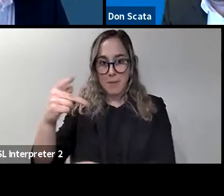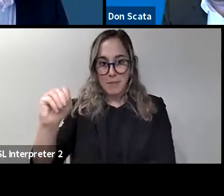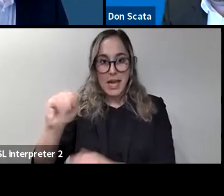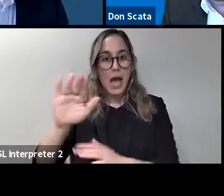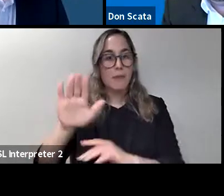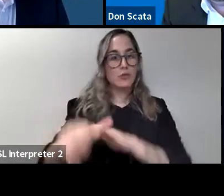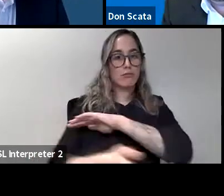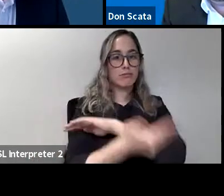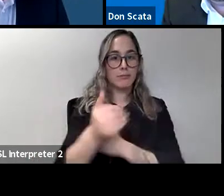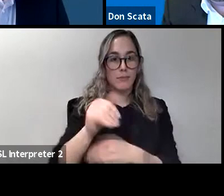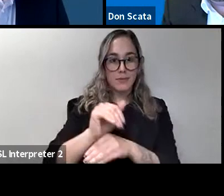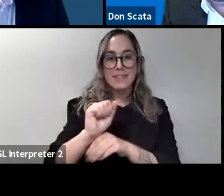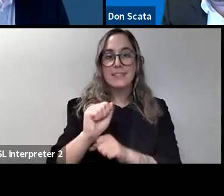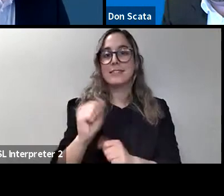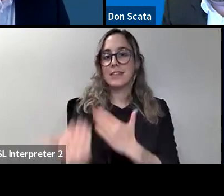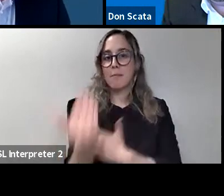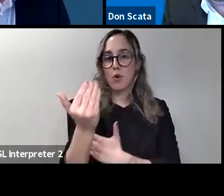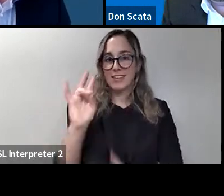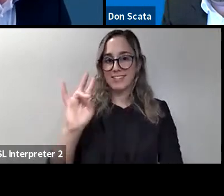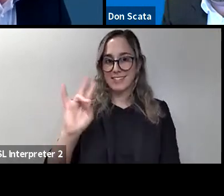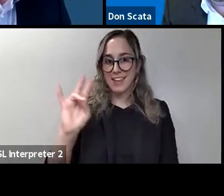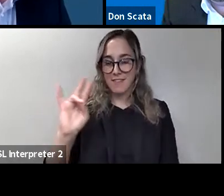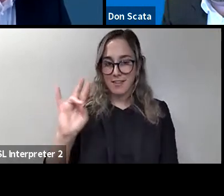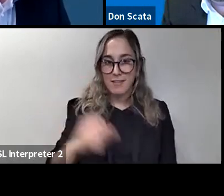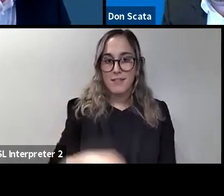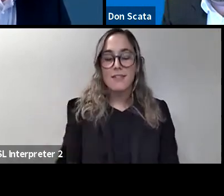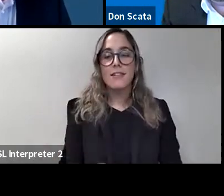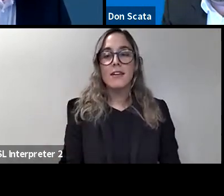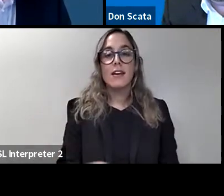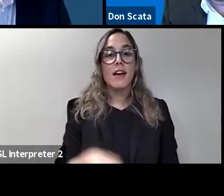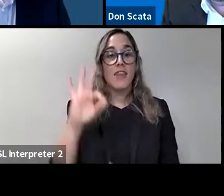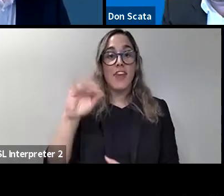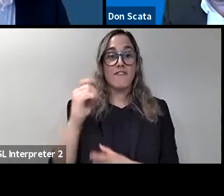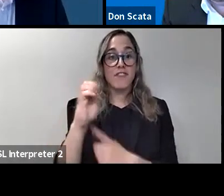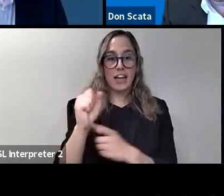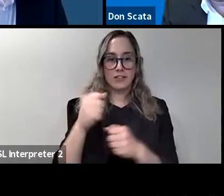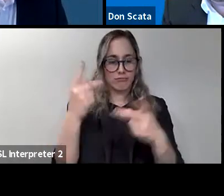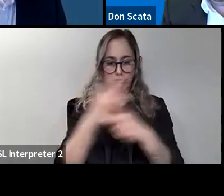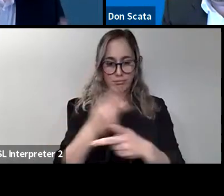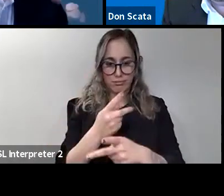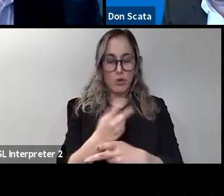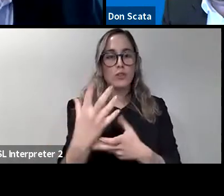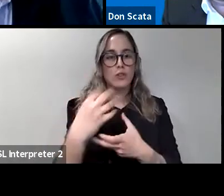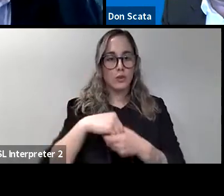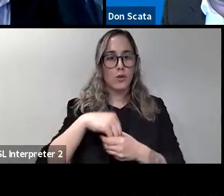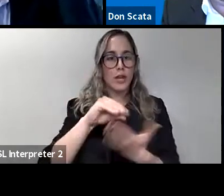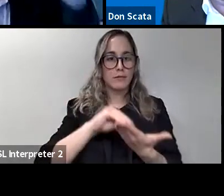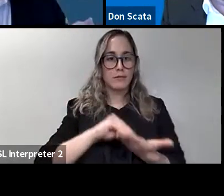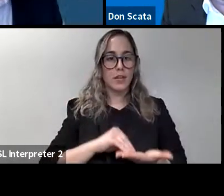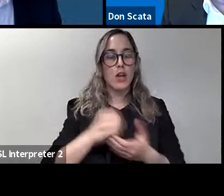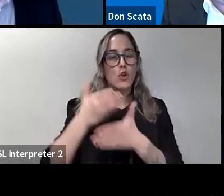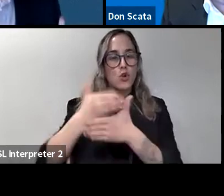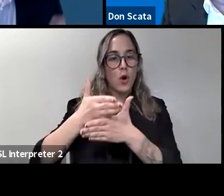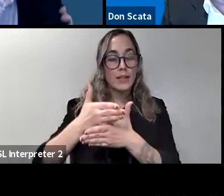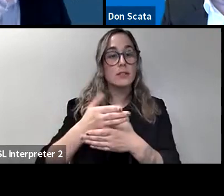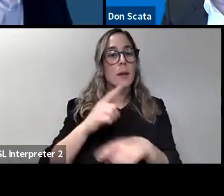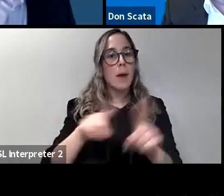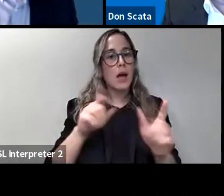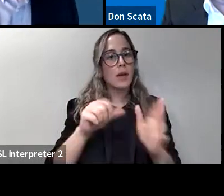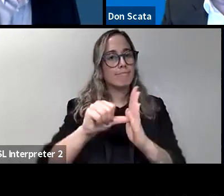a.m. So it was factored into the annoyance, although I do want to repeat